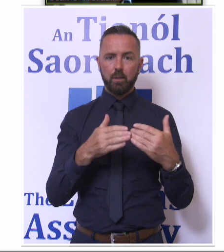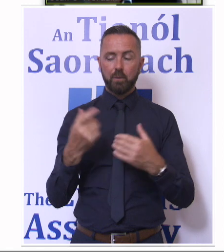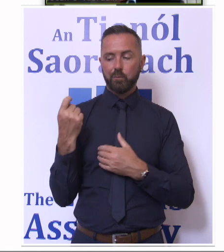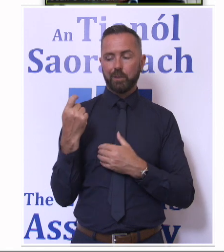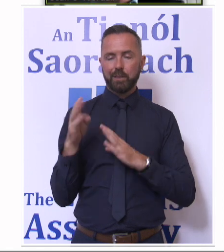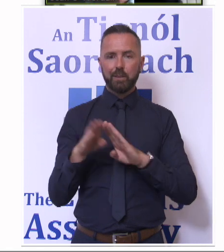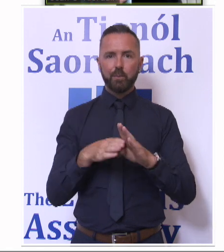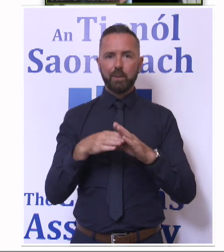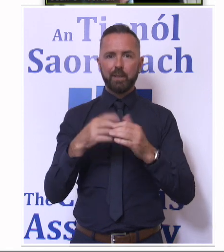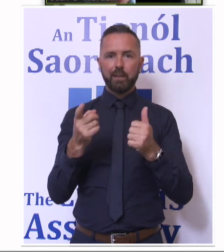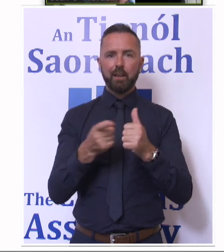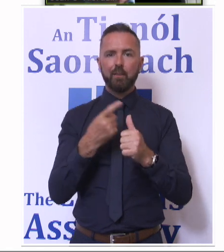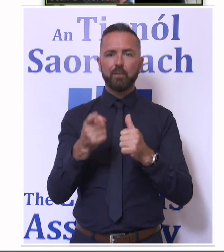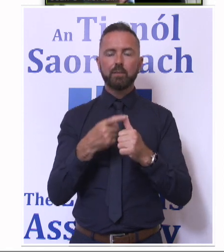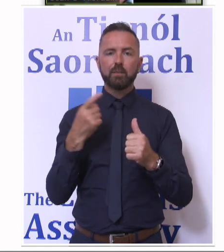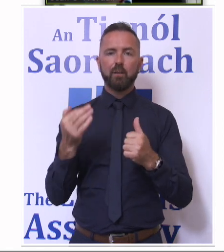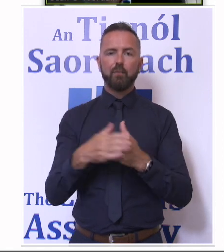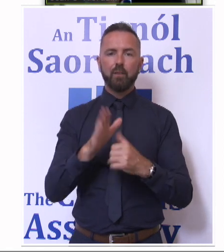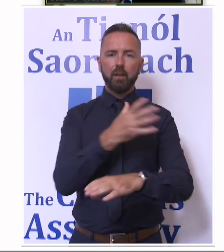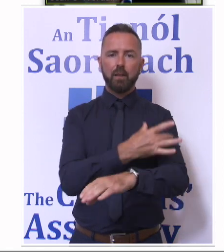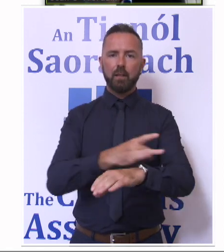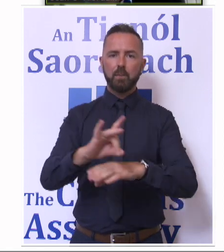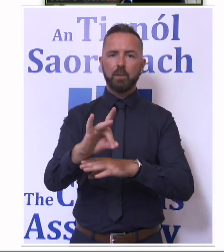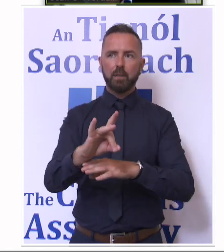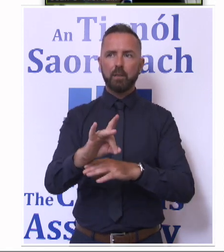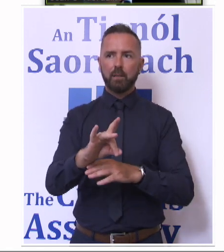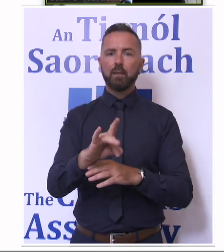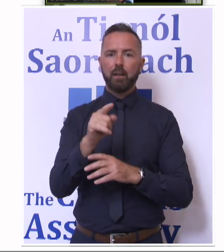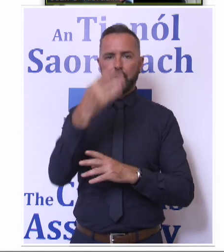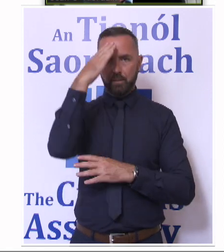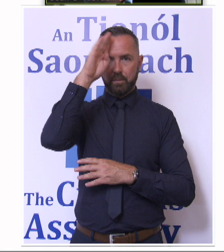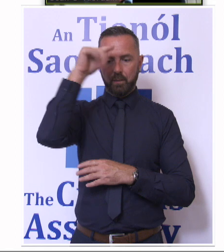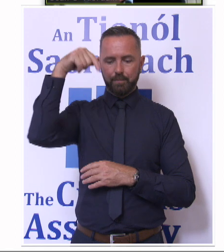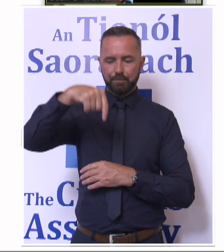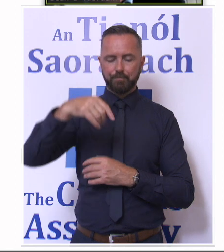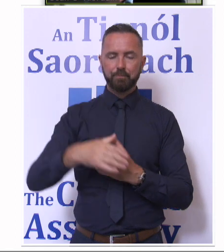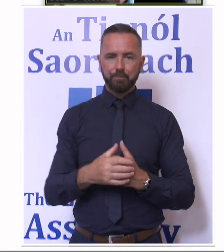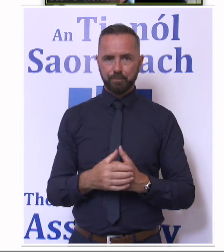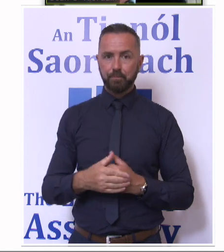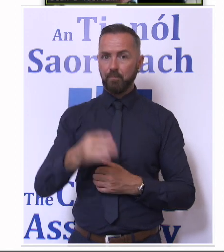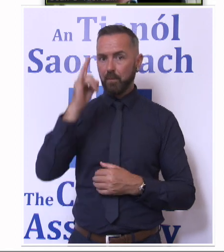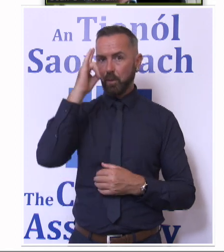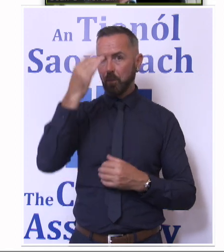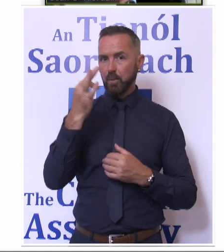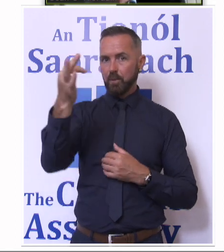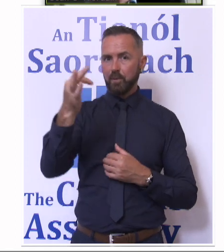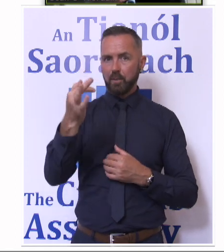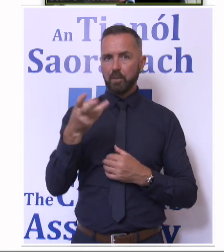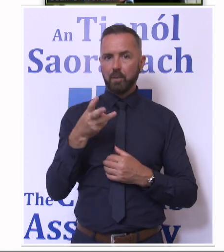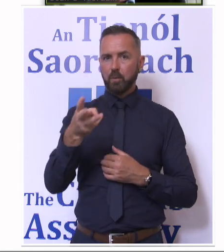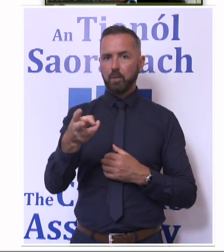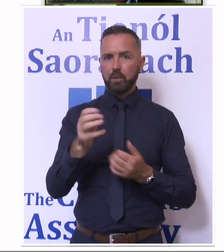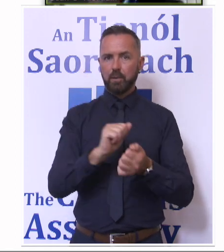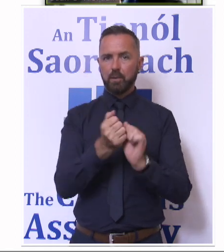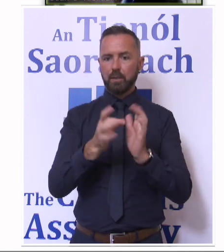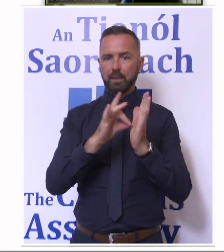with the advent of Limerick, has been that of Ireland. And hopefully a key